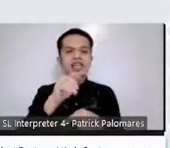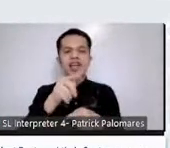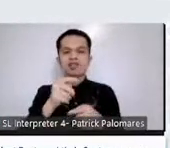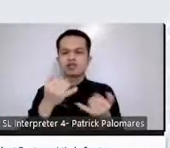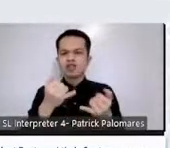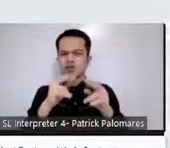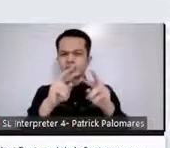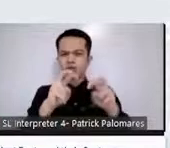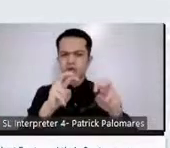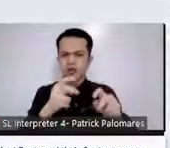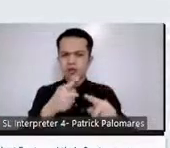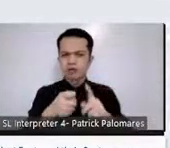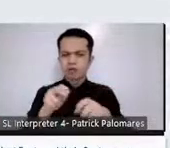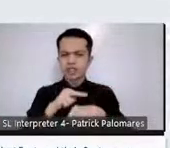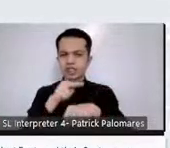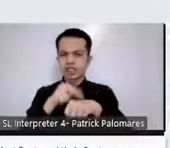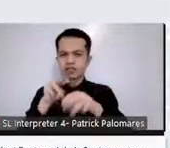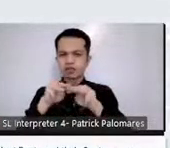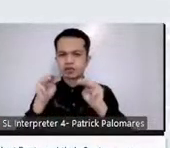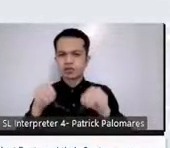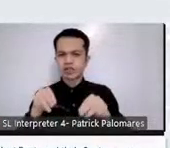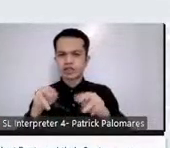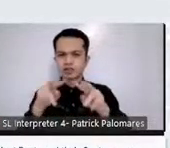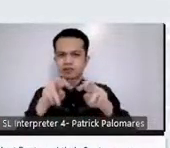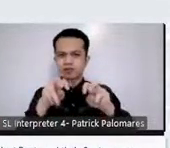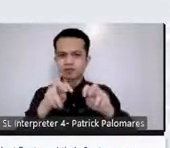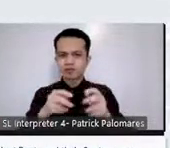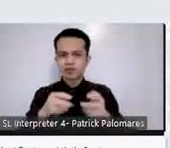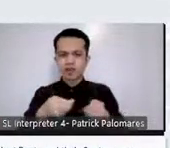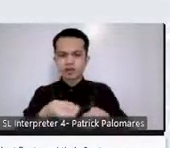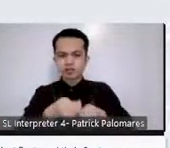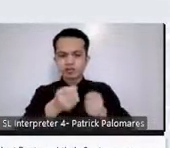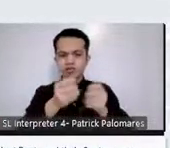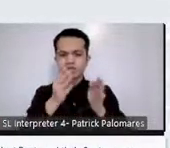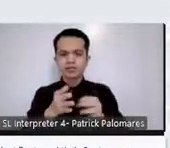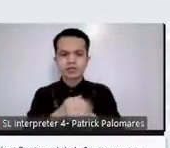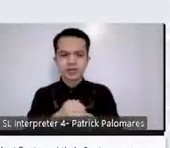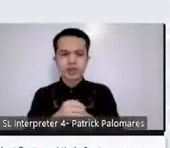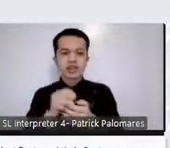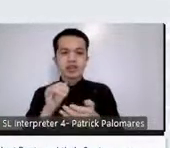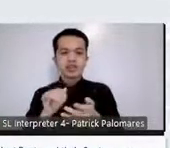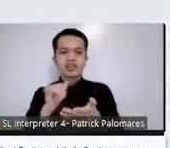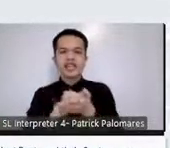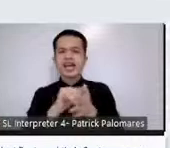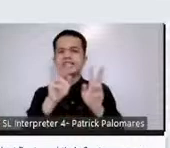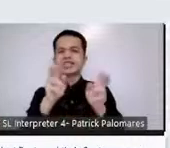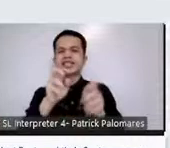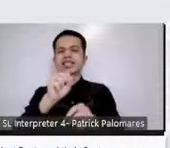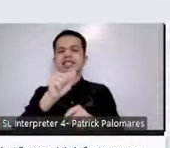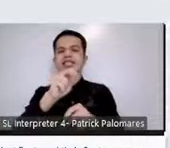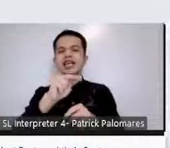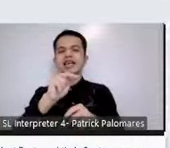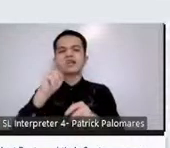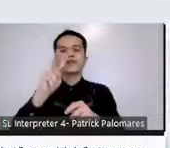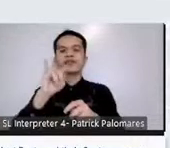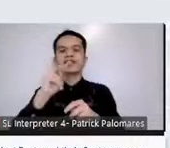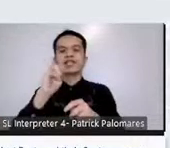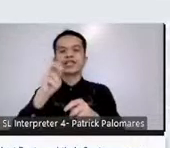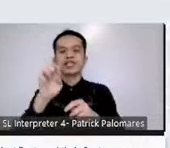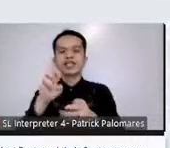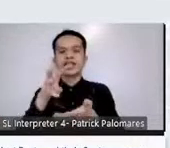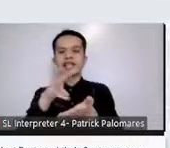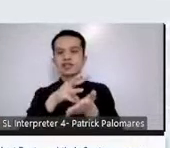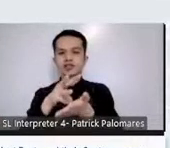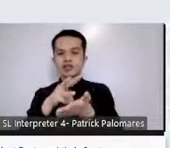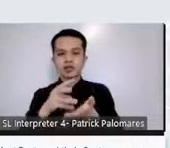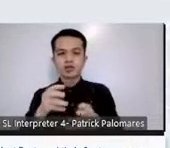while the green dot represented the San Vicente archaeological site where Chinese ceramics were excavated that were dated